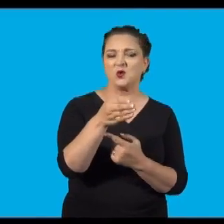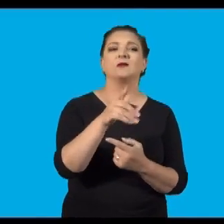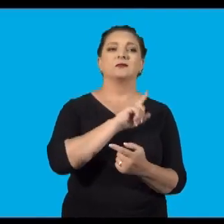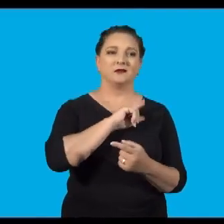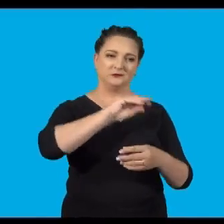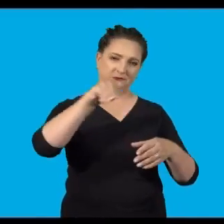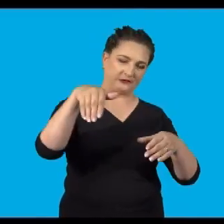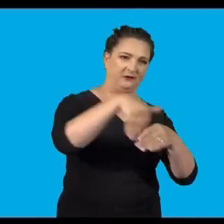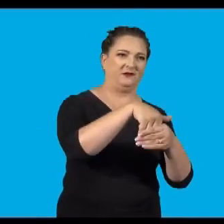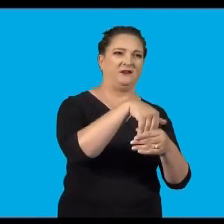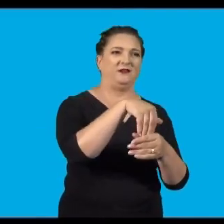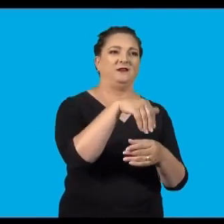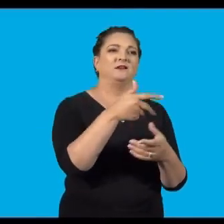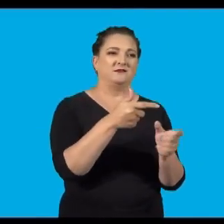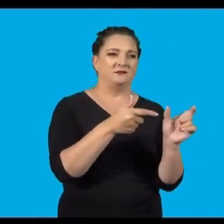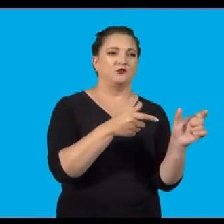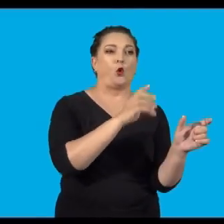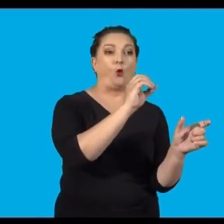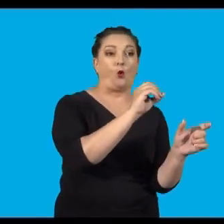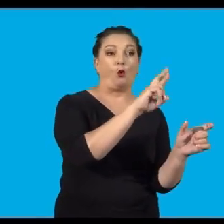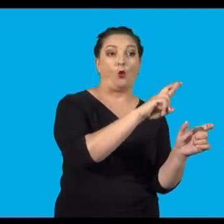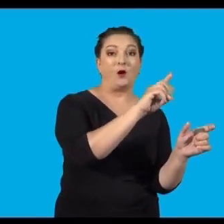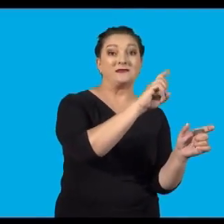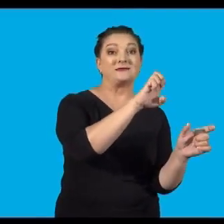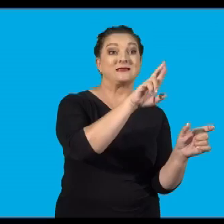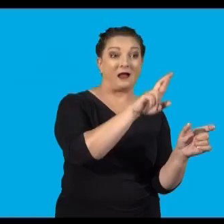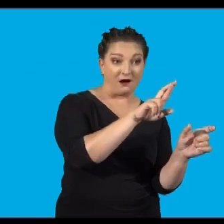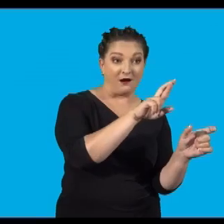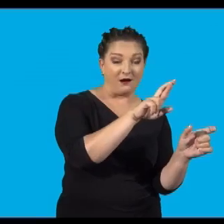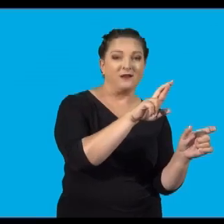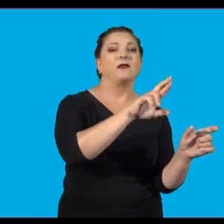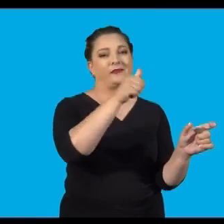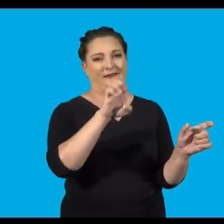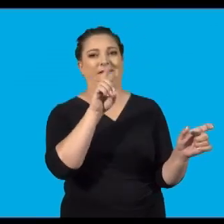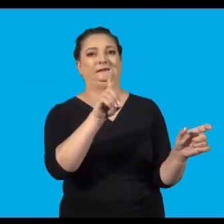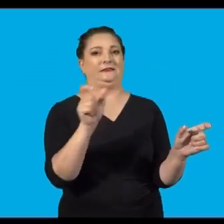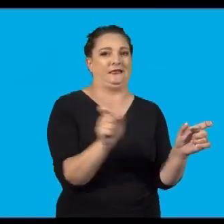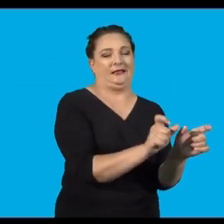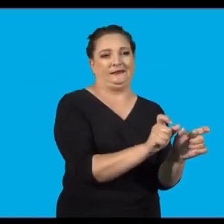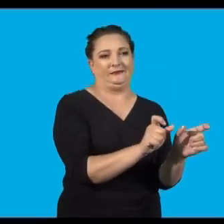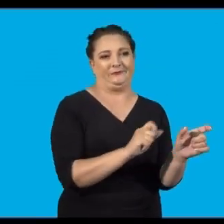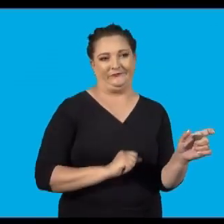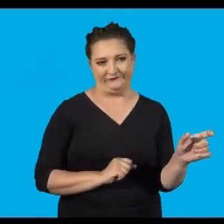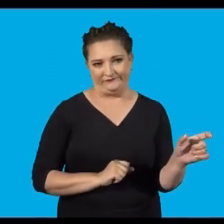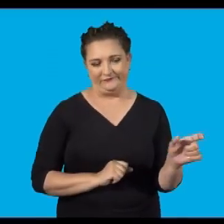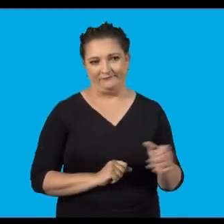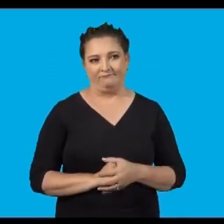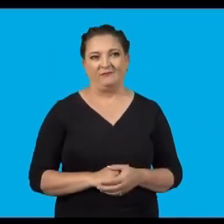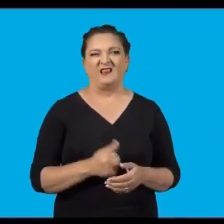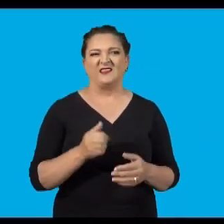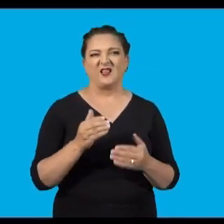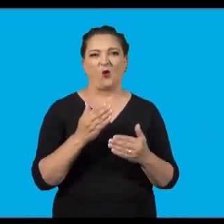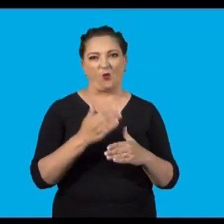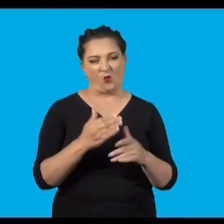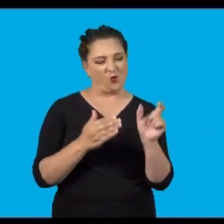So let's see if we can get the correct spelling. And there we go, ordered. All right, we add the